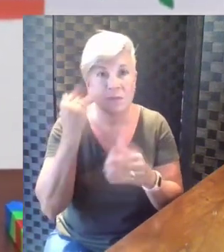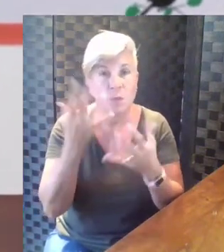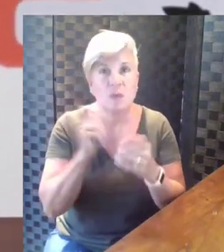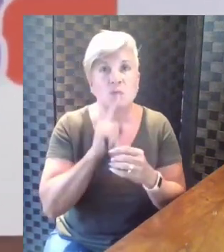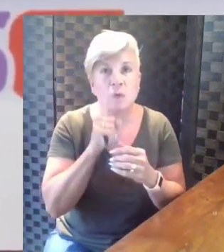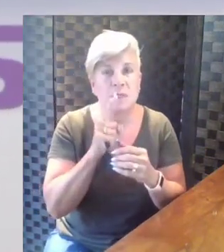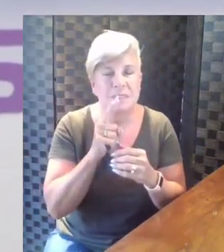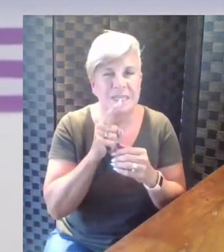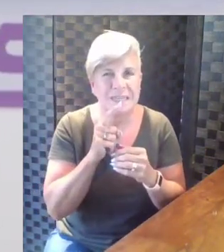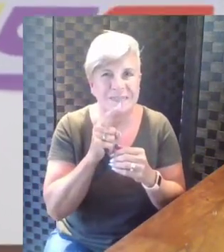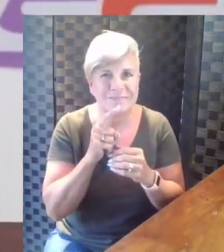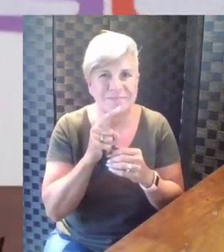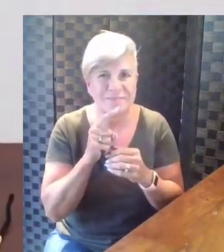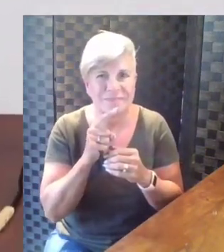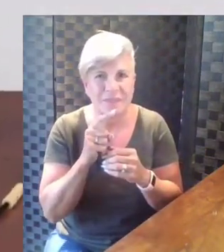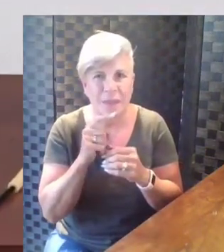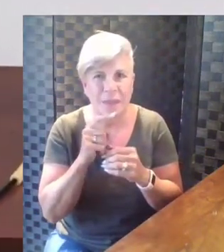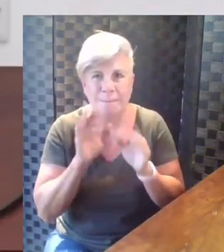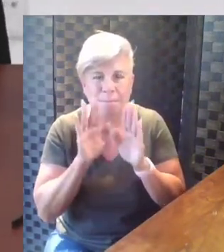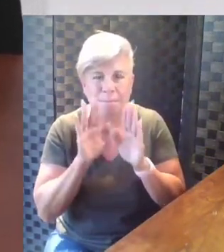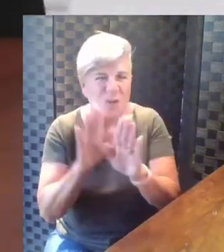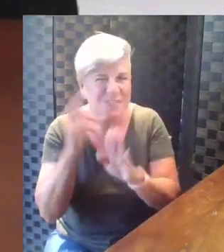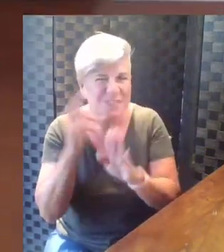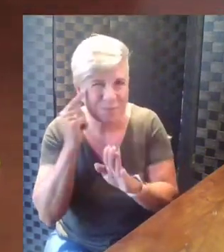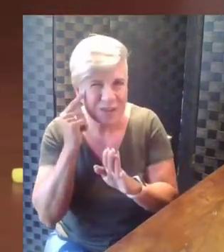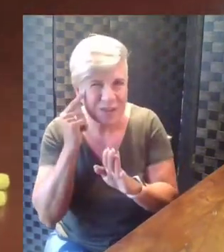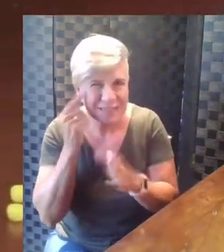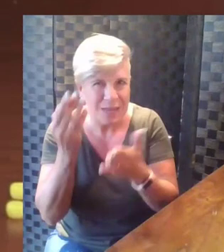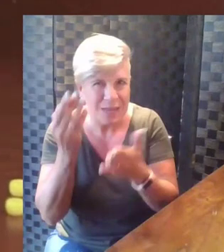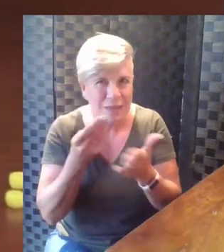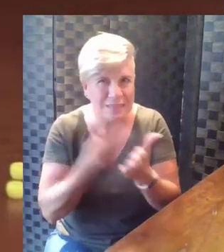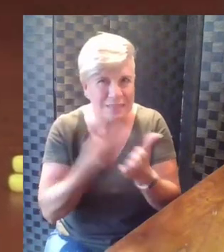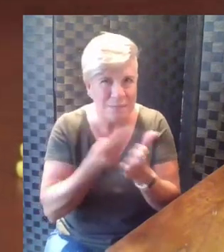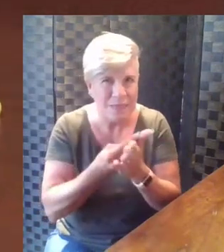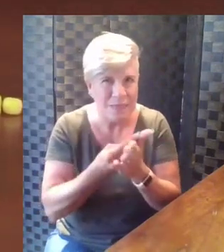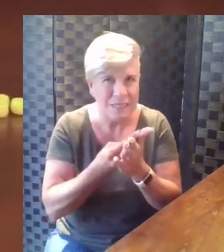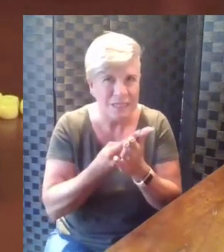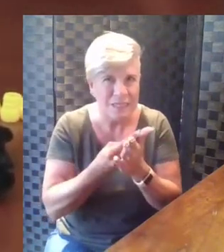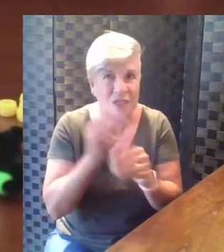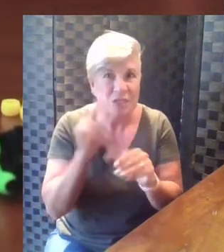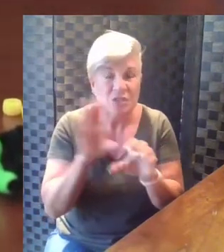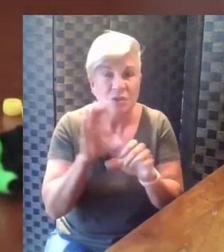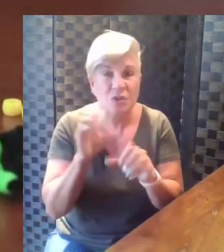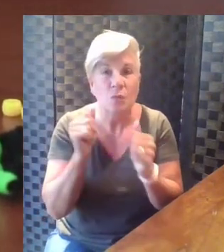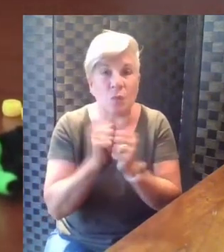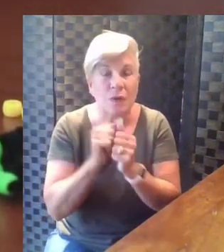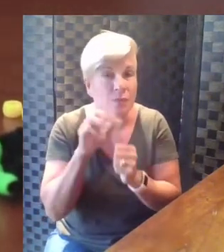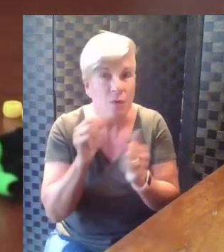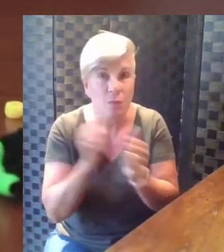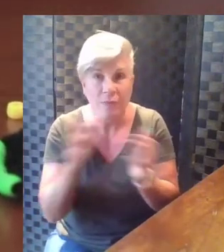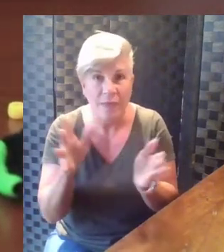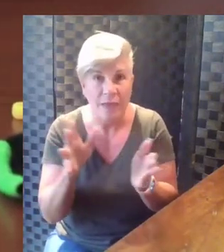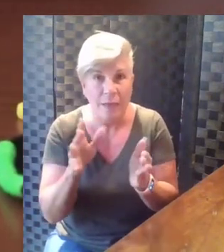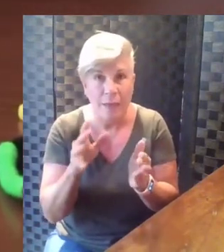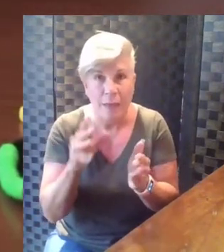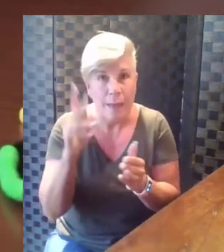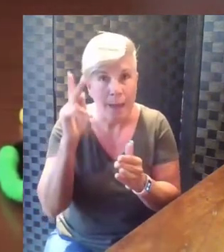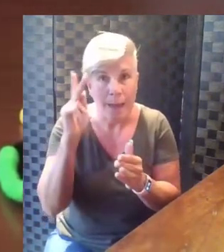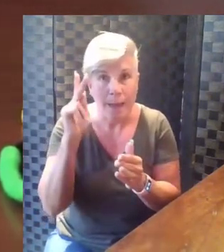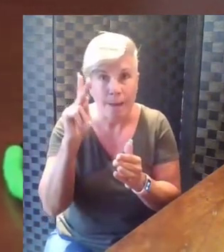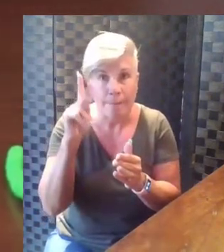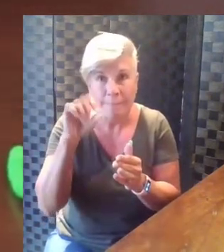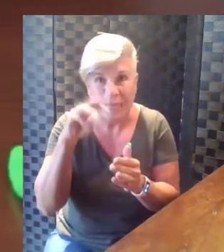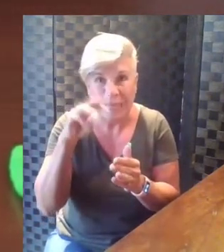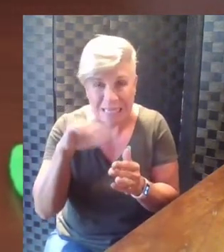wanted to really push our brains, I did bring some money. Now, you could do this with or without knowledge of what a penny or a dime